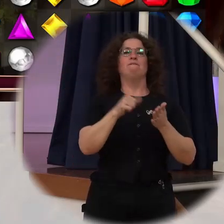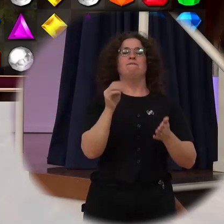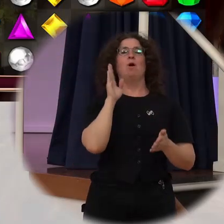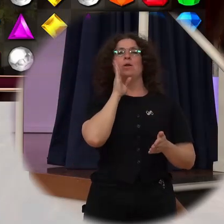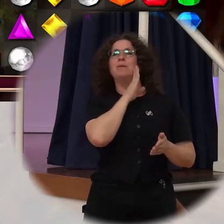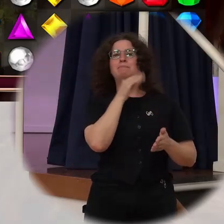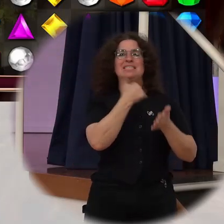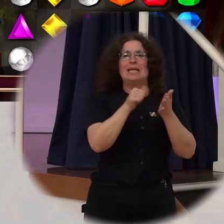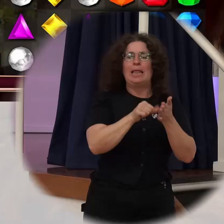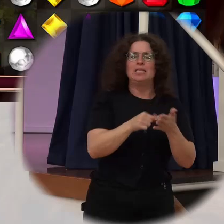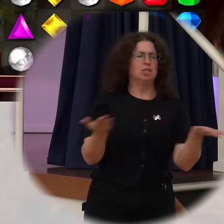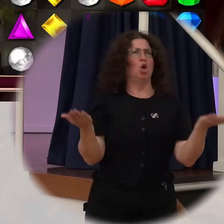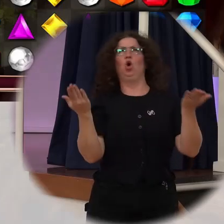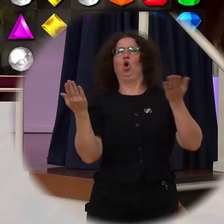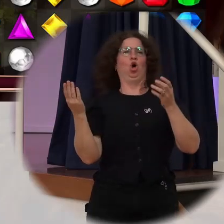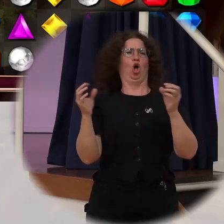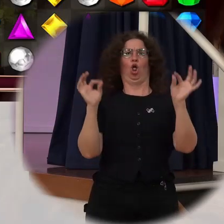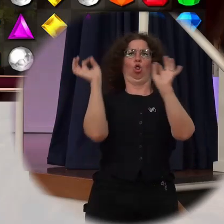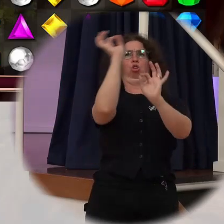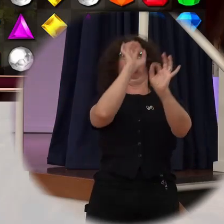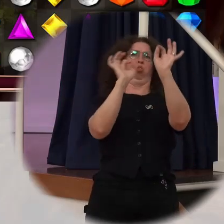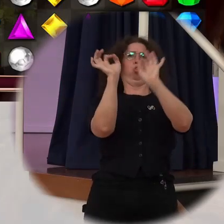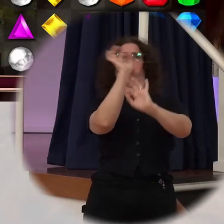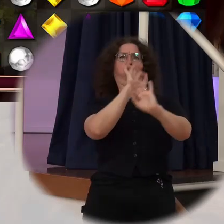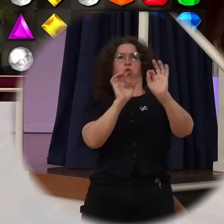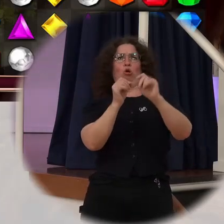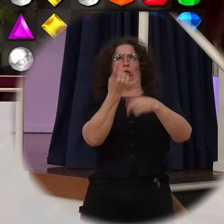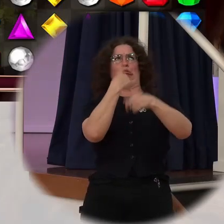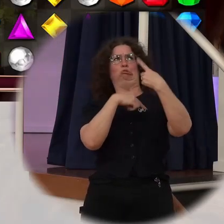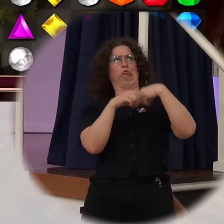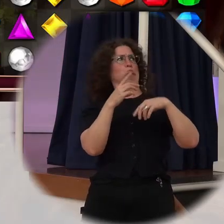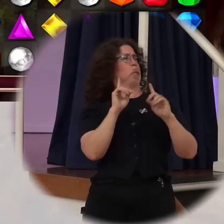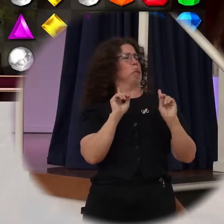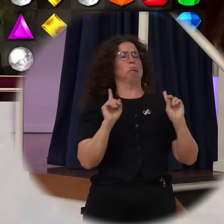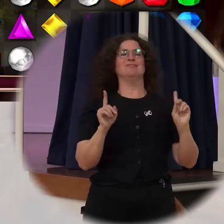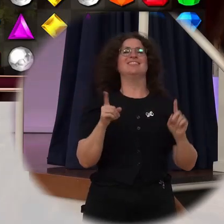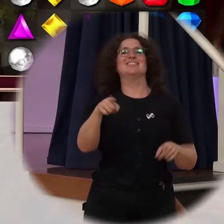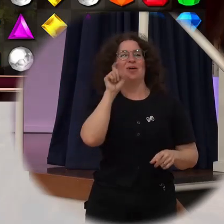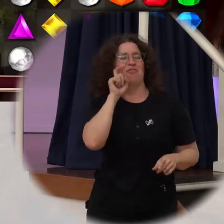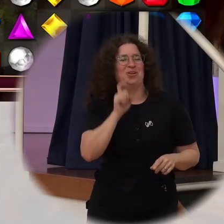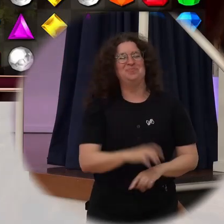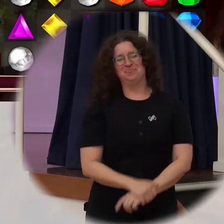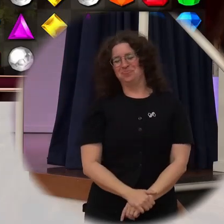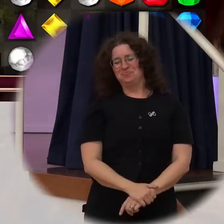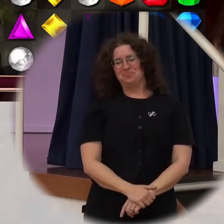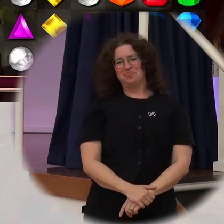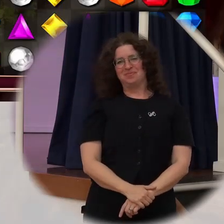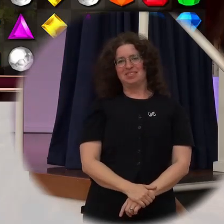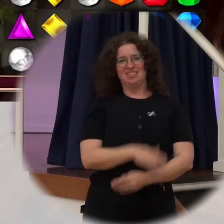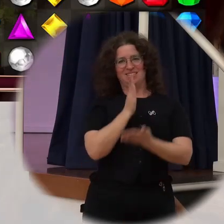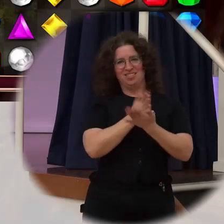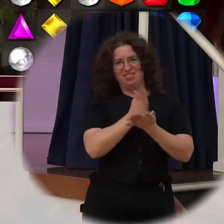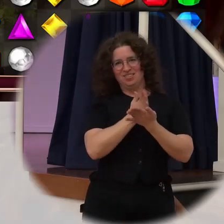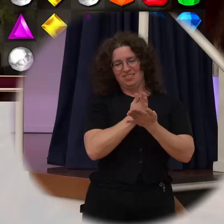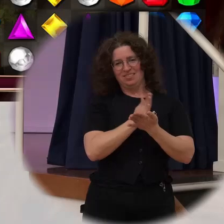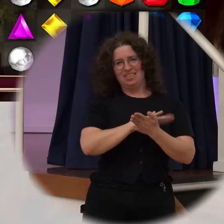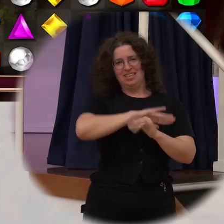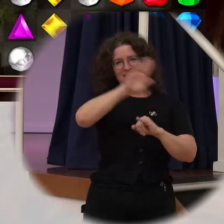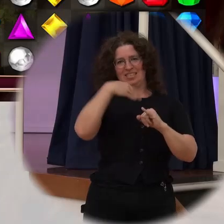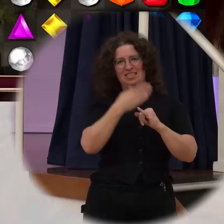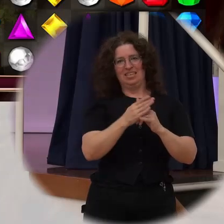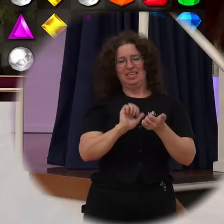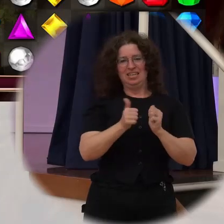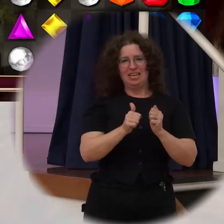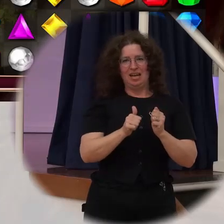is as if weird aliens made this game and they're trying to tell us something. So I thought it was funny, so that's in the game. So really, the end of the game was